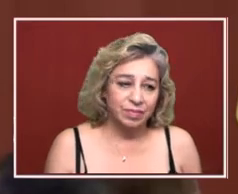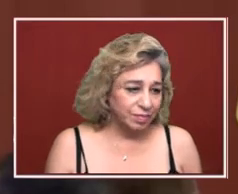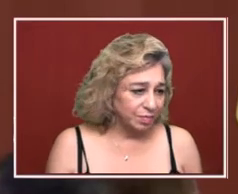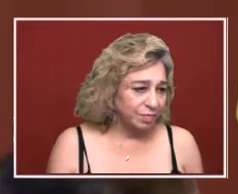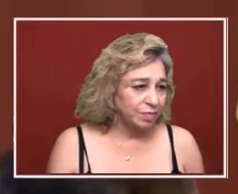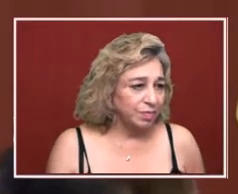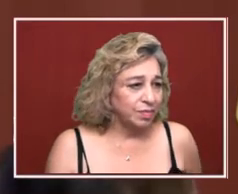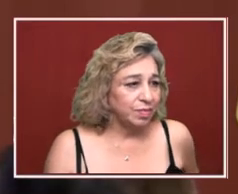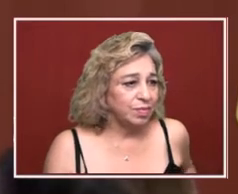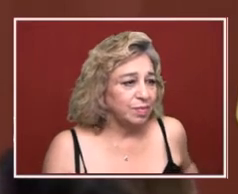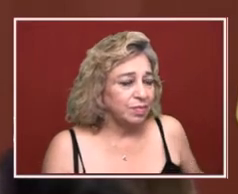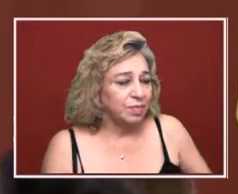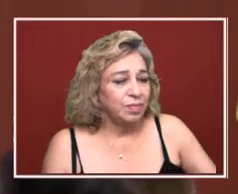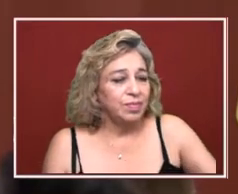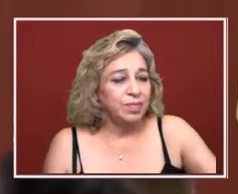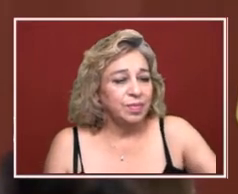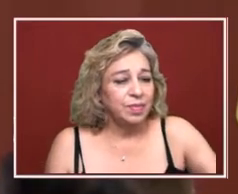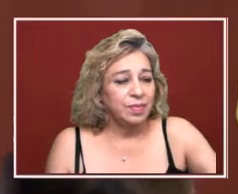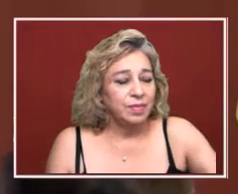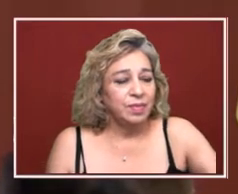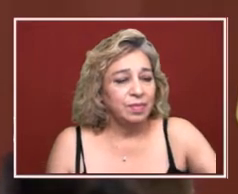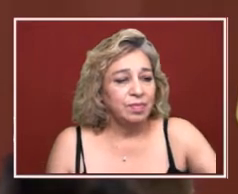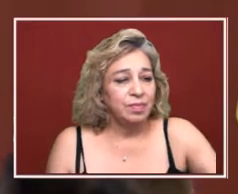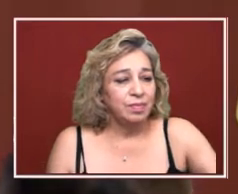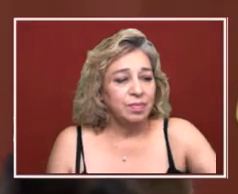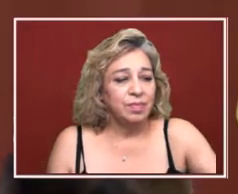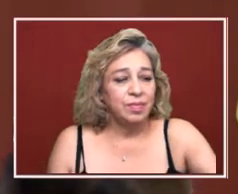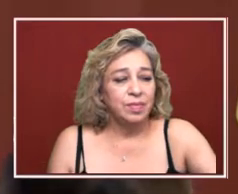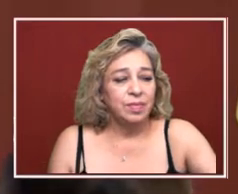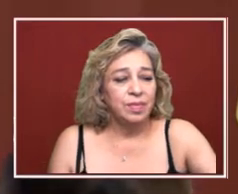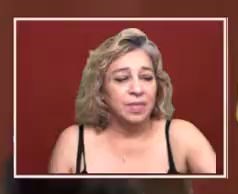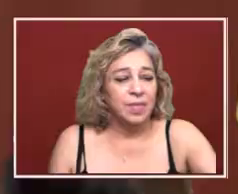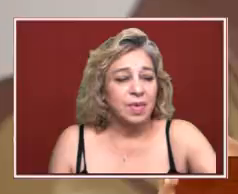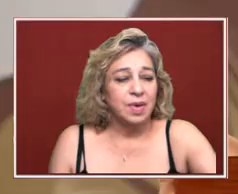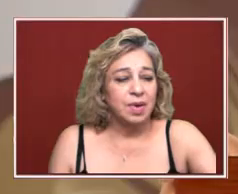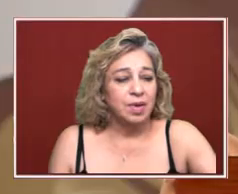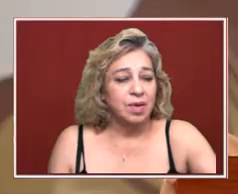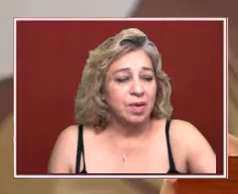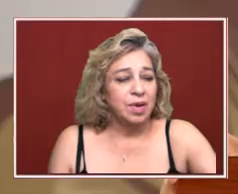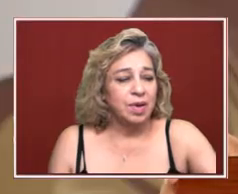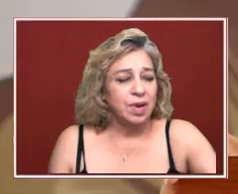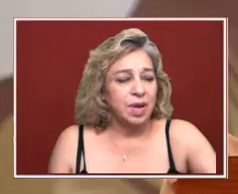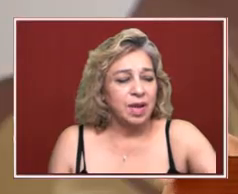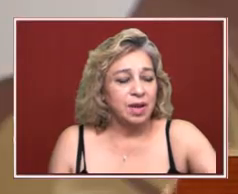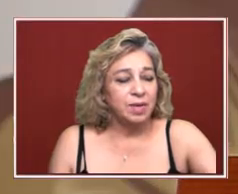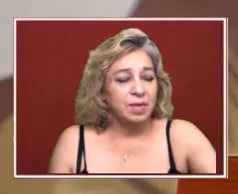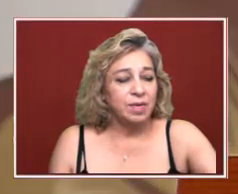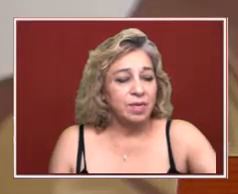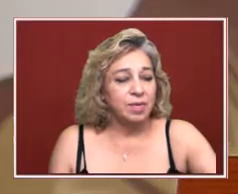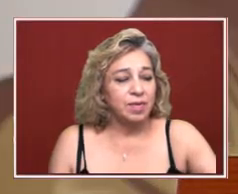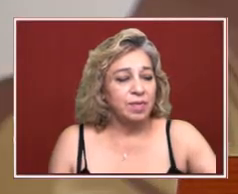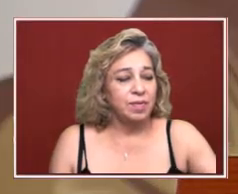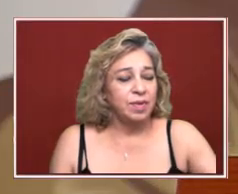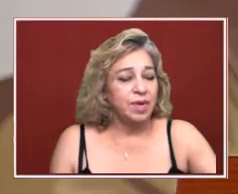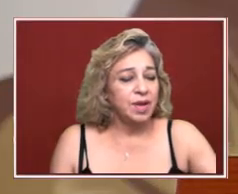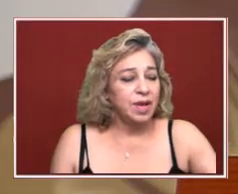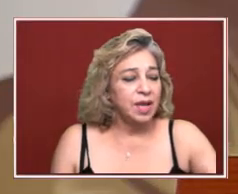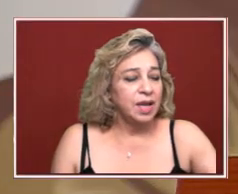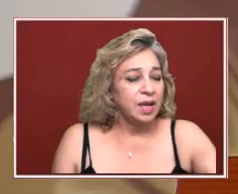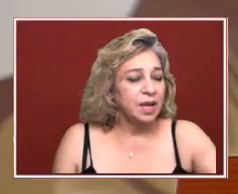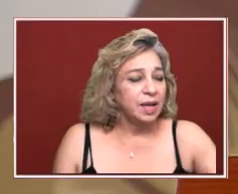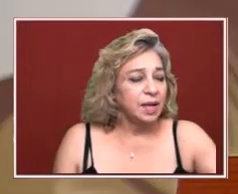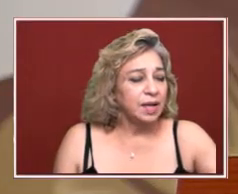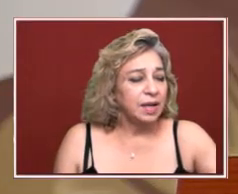En 150 coordinaciones territoriales. Y va a llegar a tener